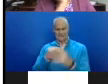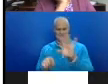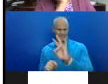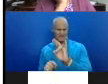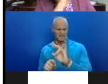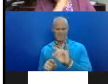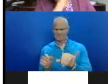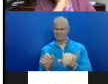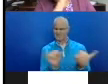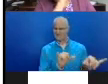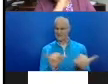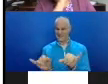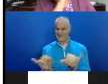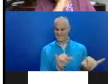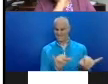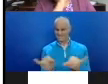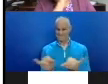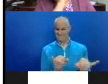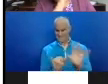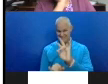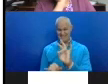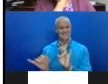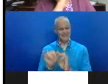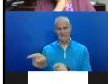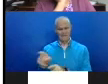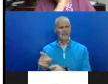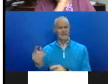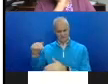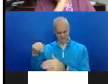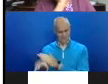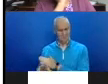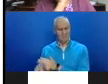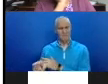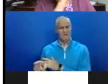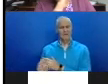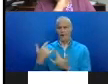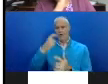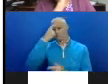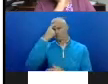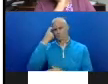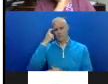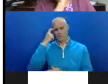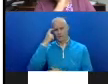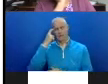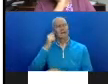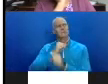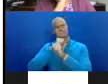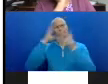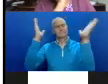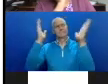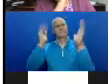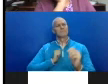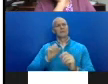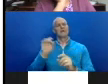the perpetrator. Often the victim is coming in traumatized and thinking of herself as either all